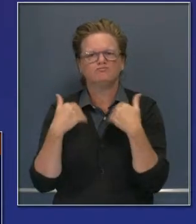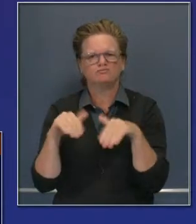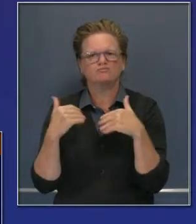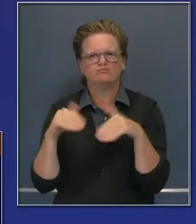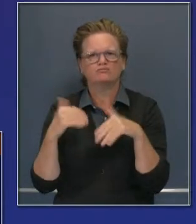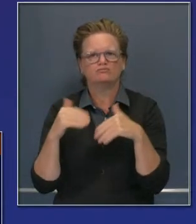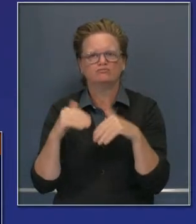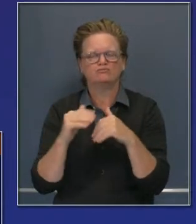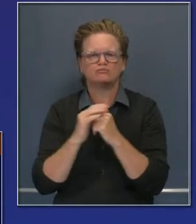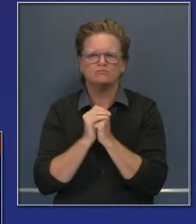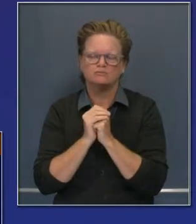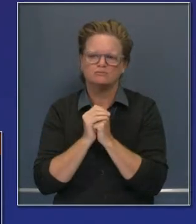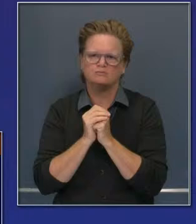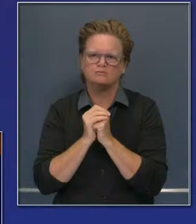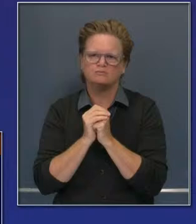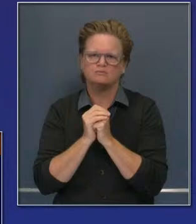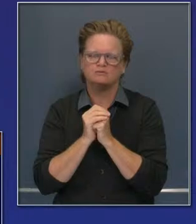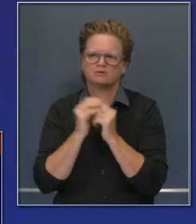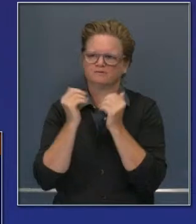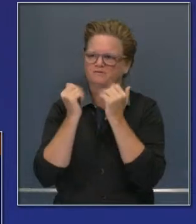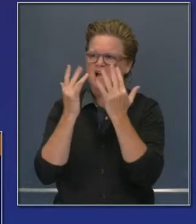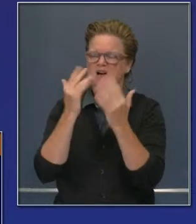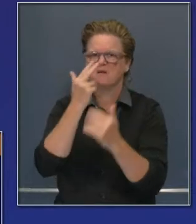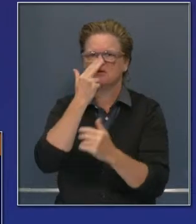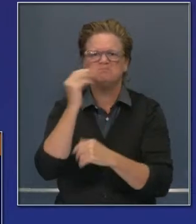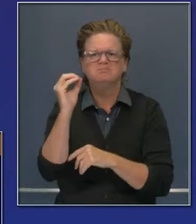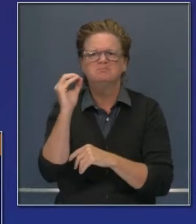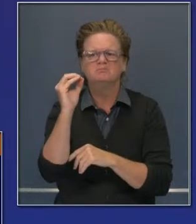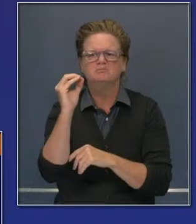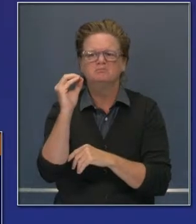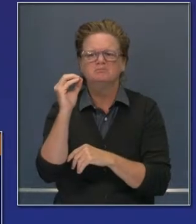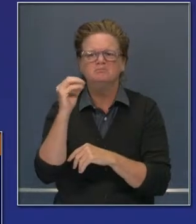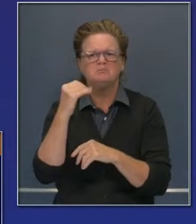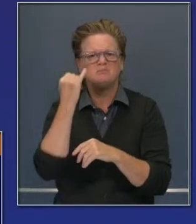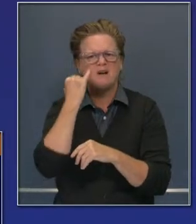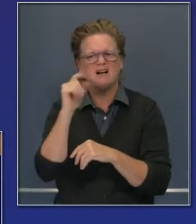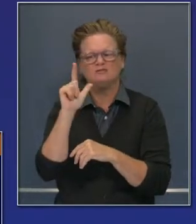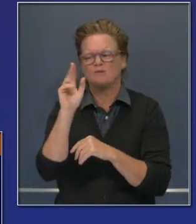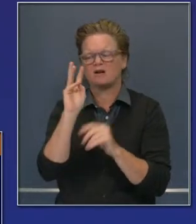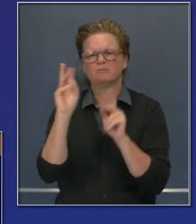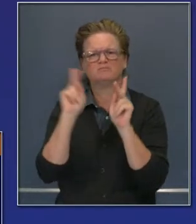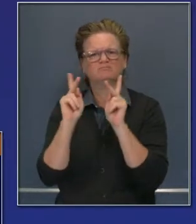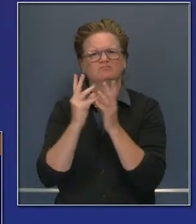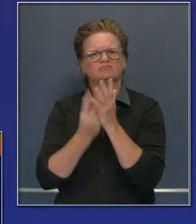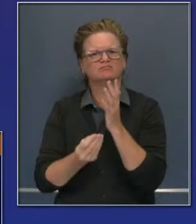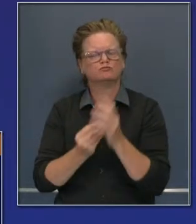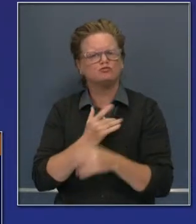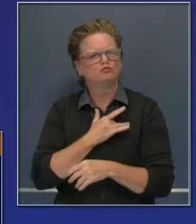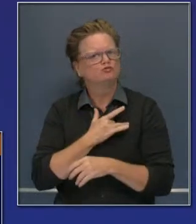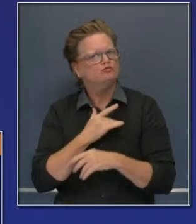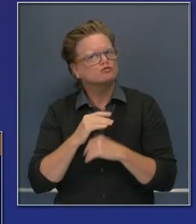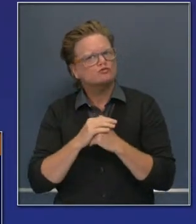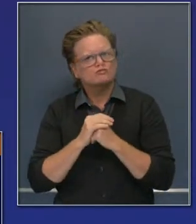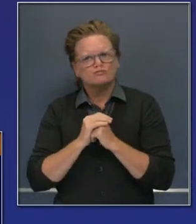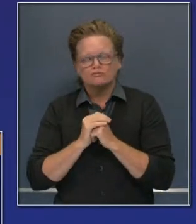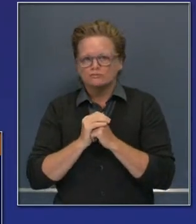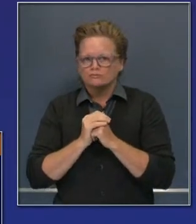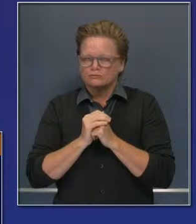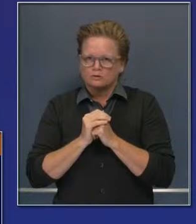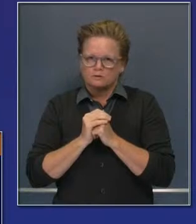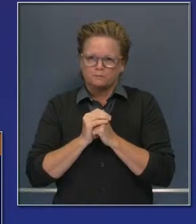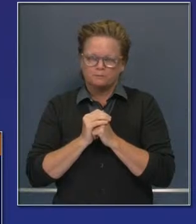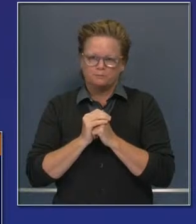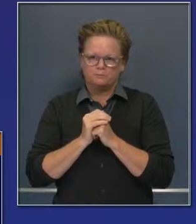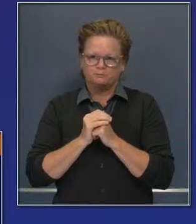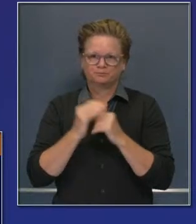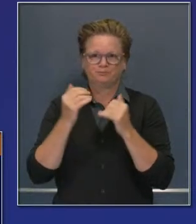these wildfires. But sadly, 26 people have lost their lives to date. I want to focus on, of those 27 active